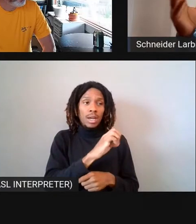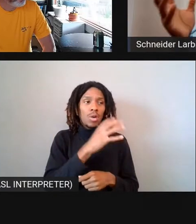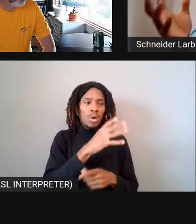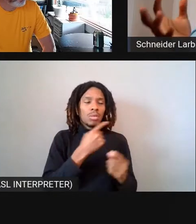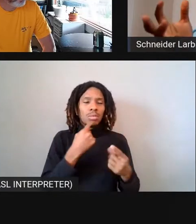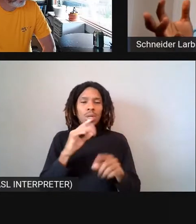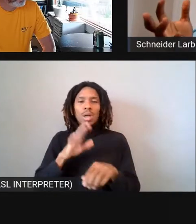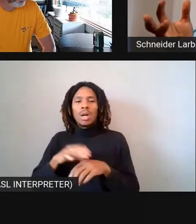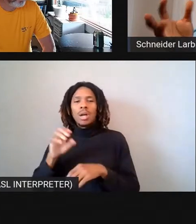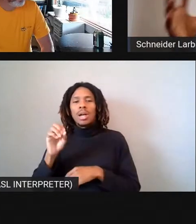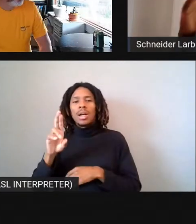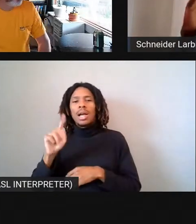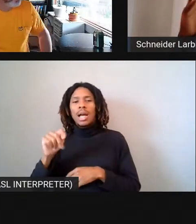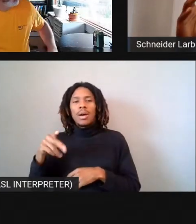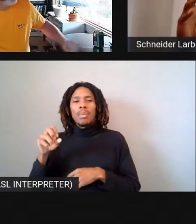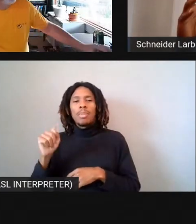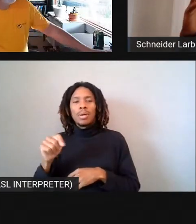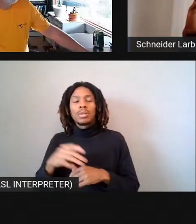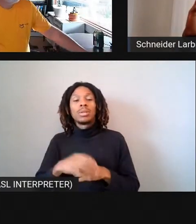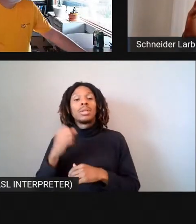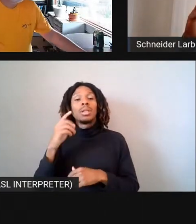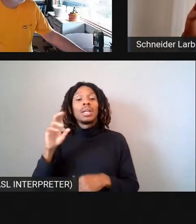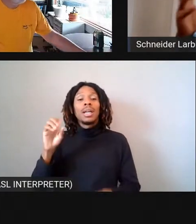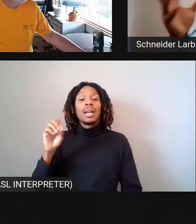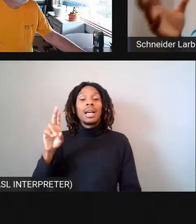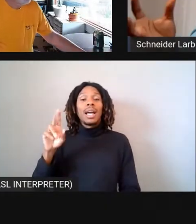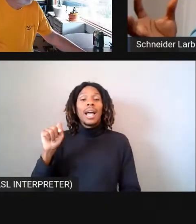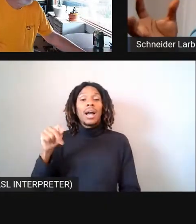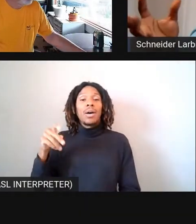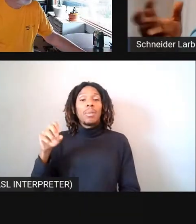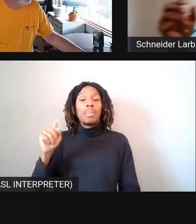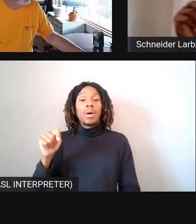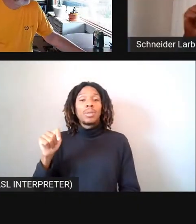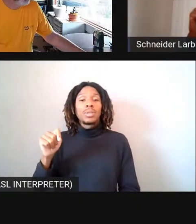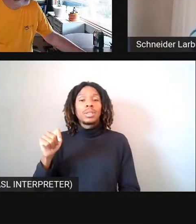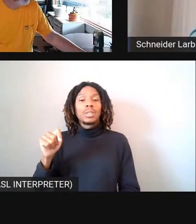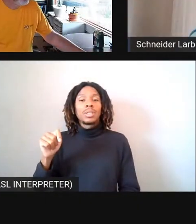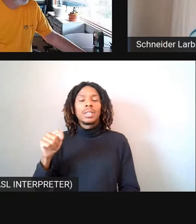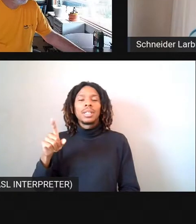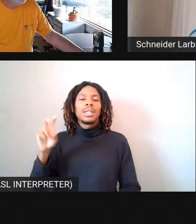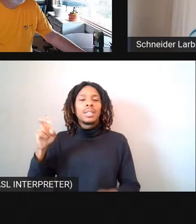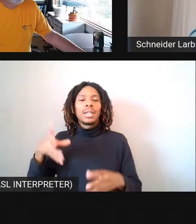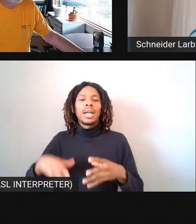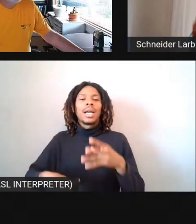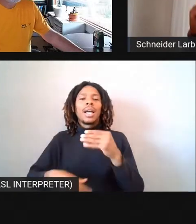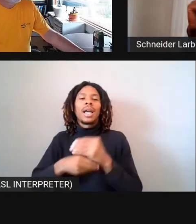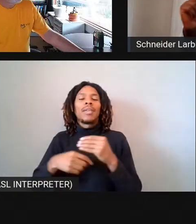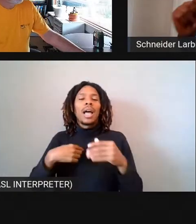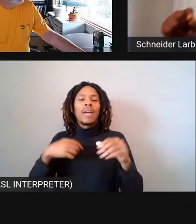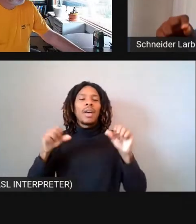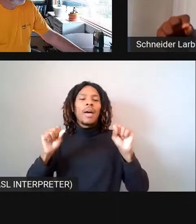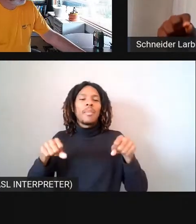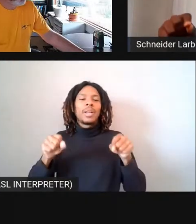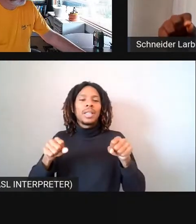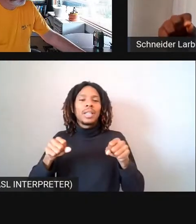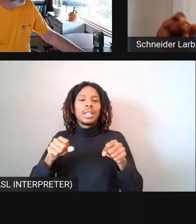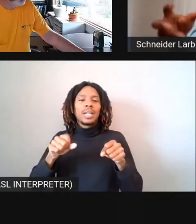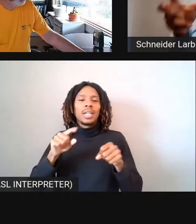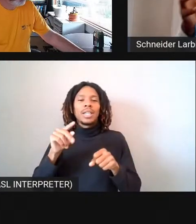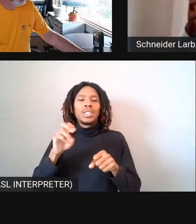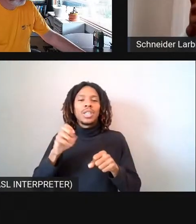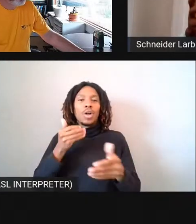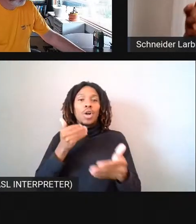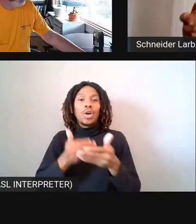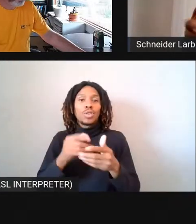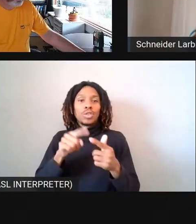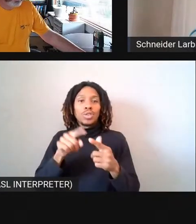want you to think of it this way. The outpost is just an extension of our availability zone closer to you. And